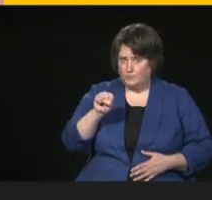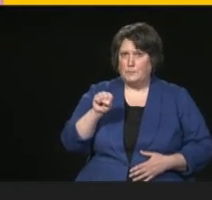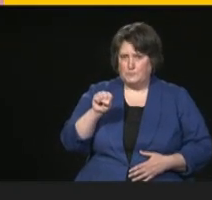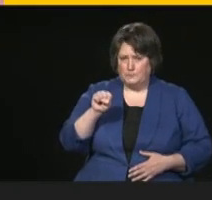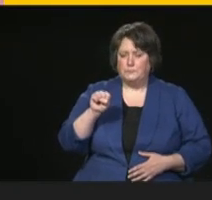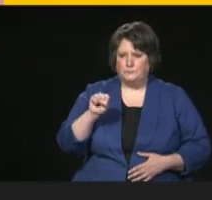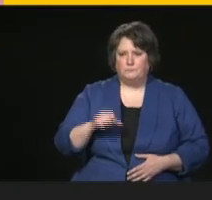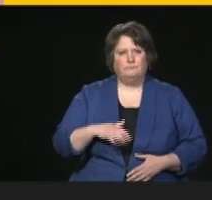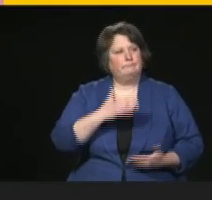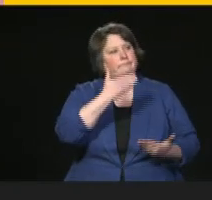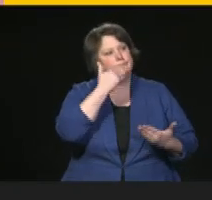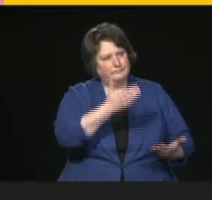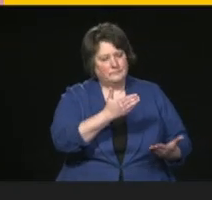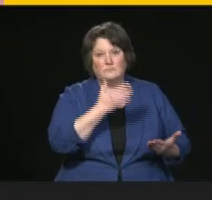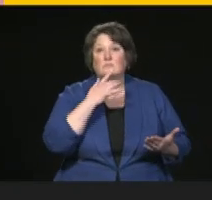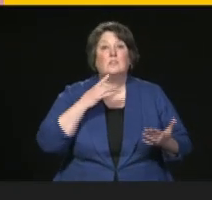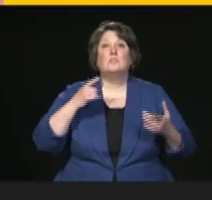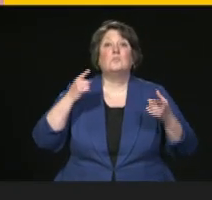Canadian economy?